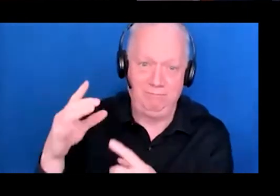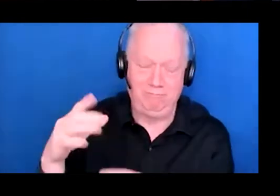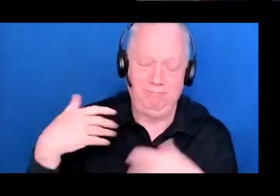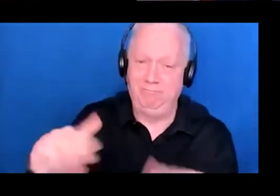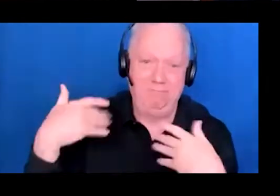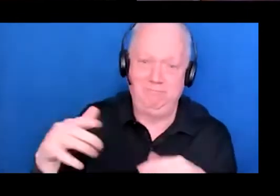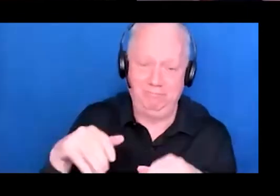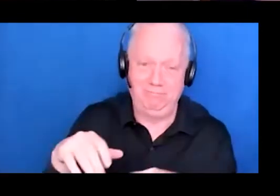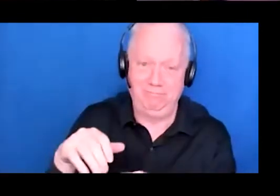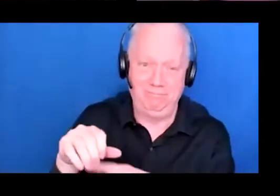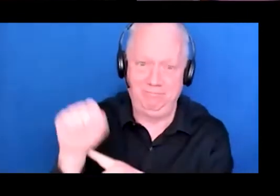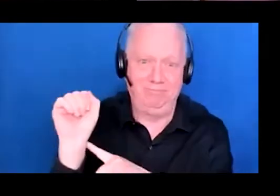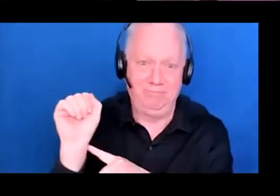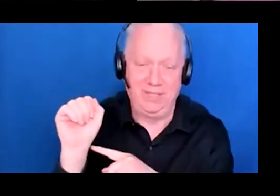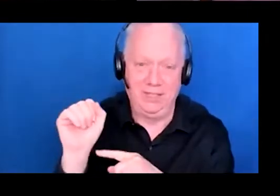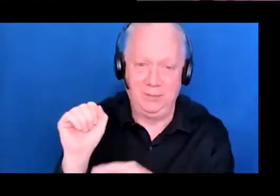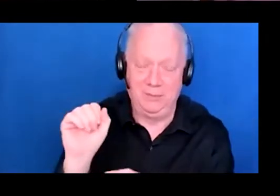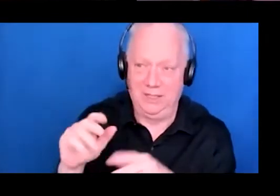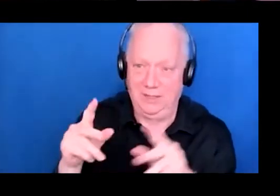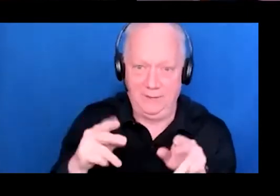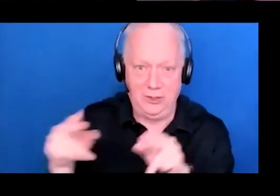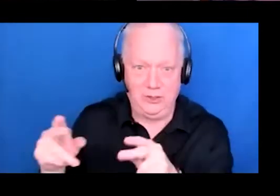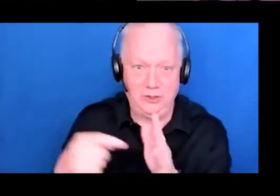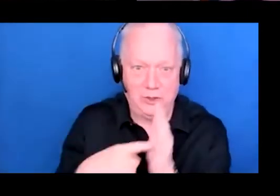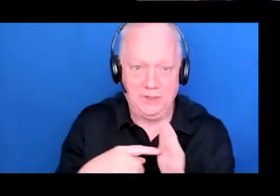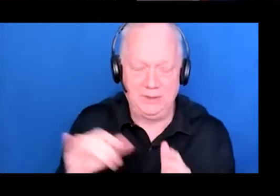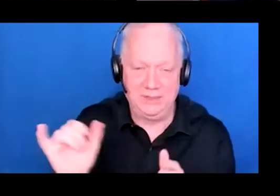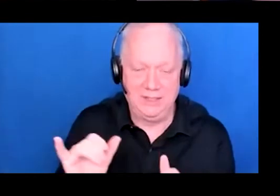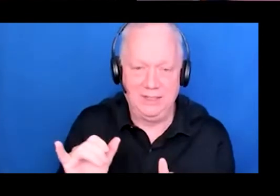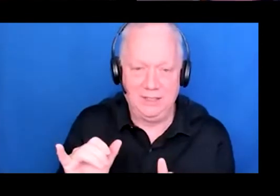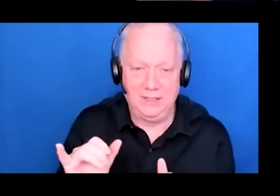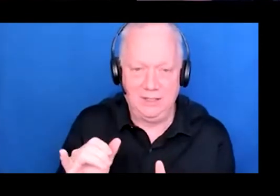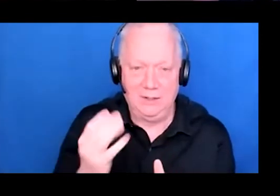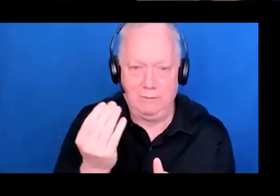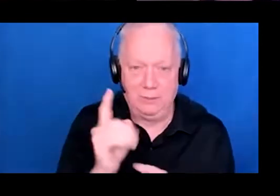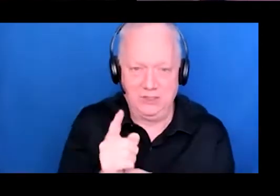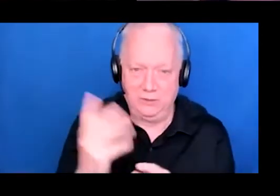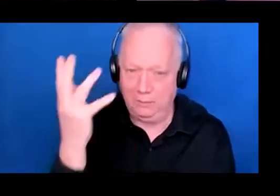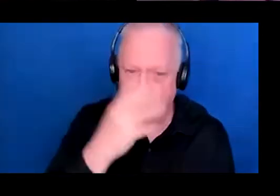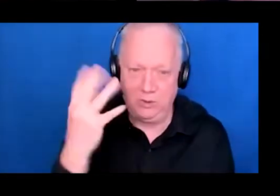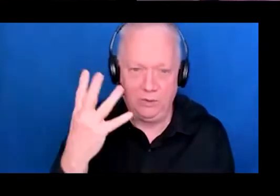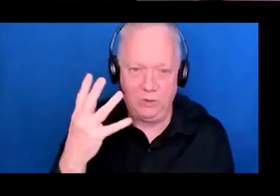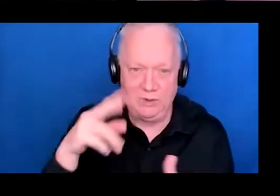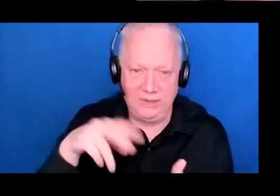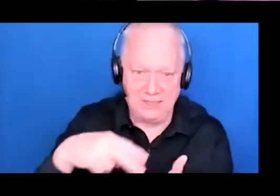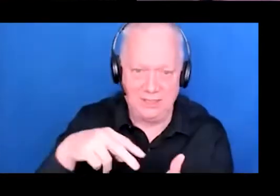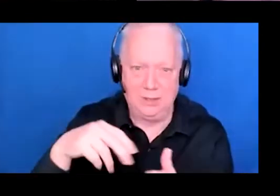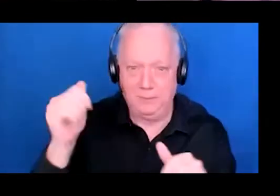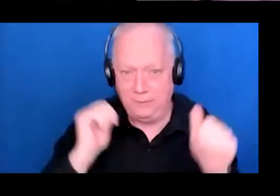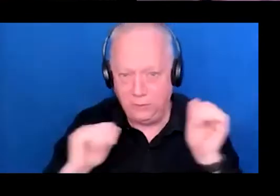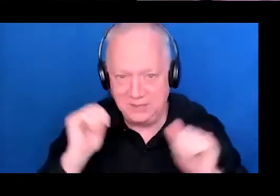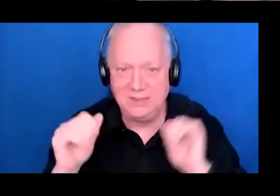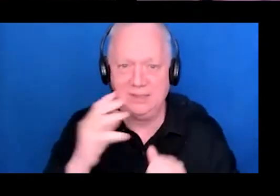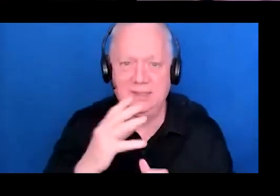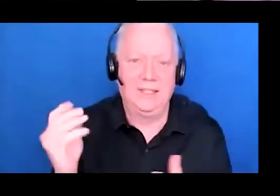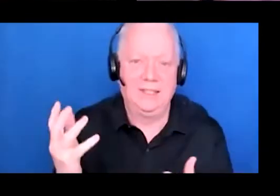away immediately by the footage that Sachi showed me. She had 14 minutes of this beautiful dancing performances,